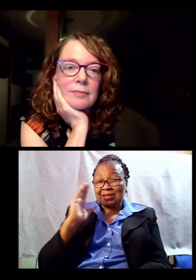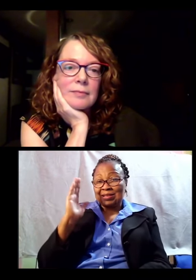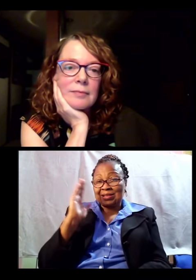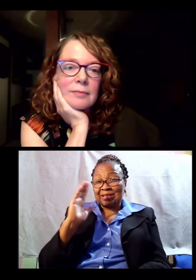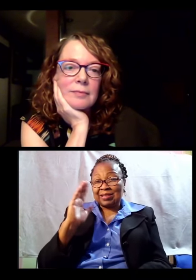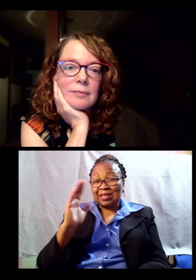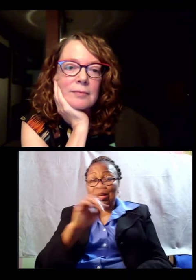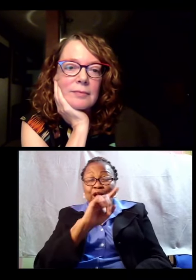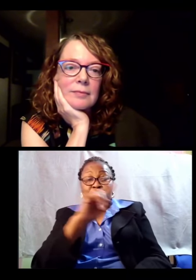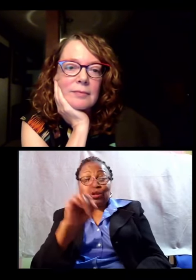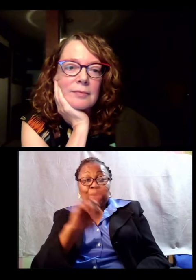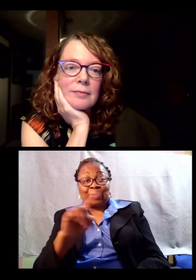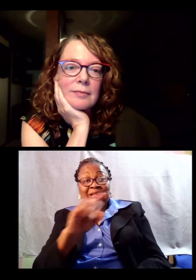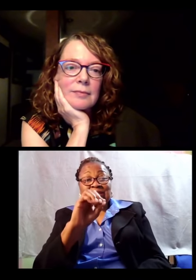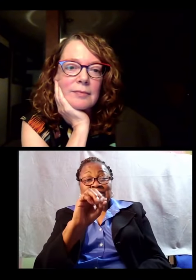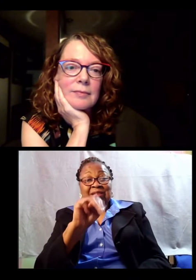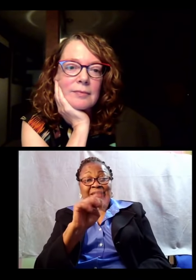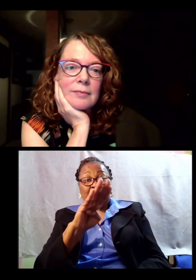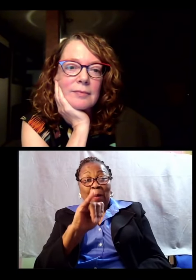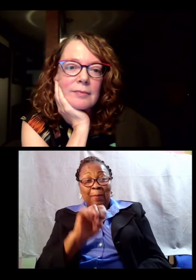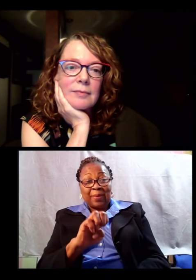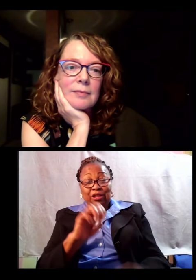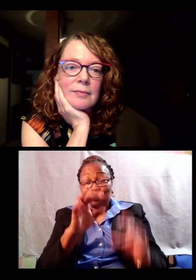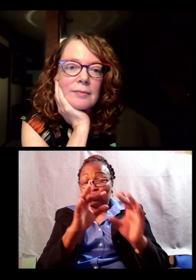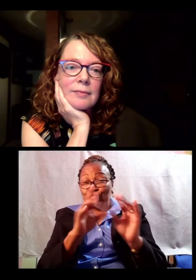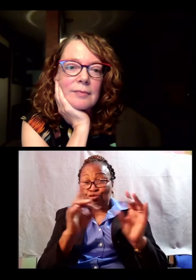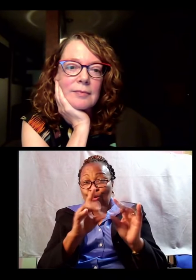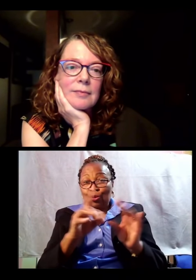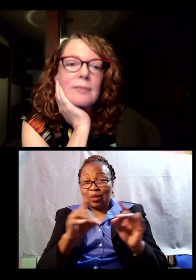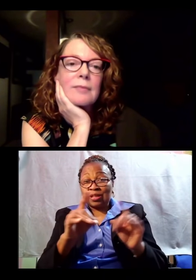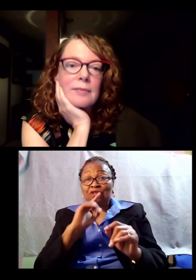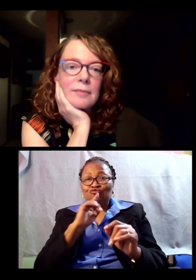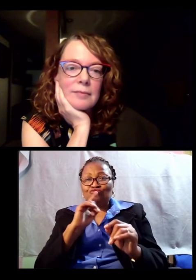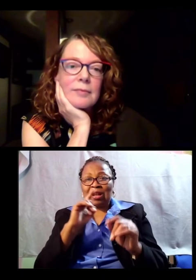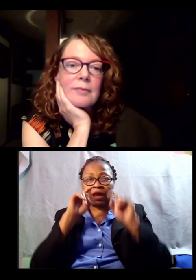Zombie stories and in particular vampire stories